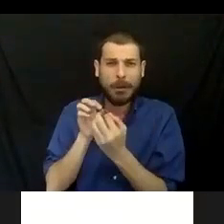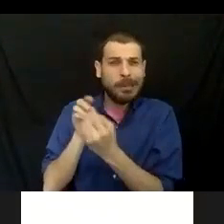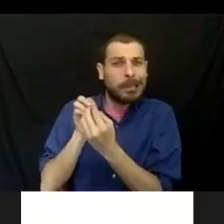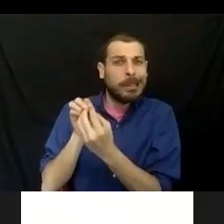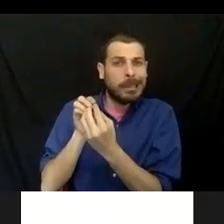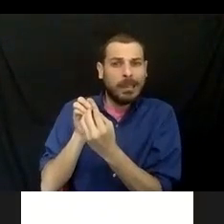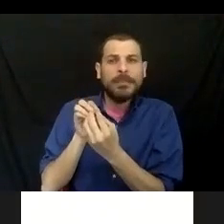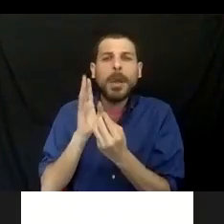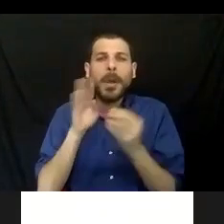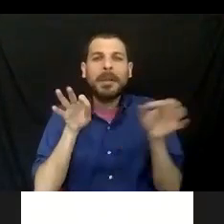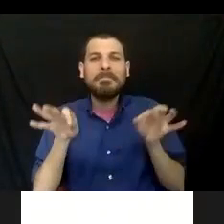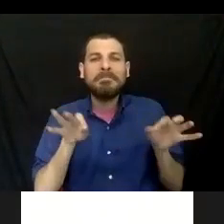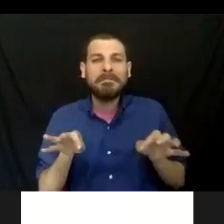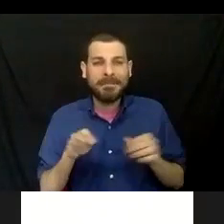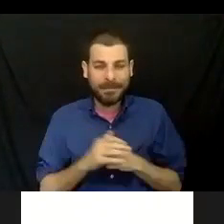Thanks, David.